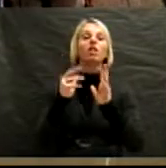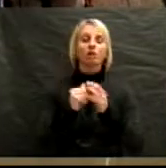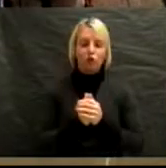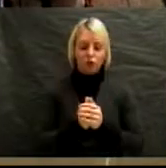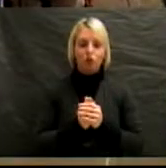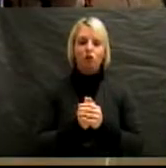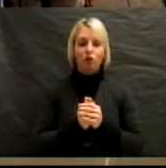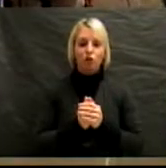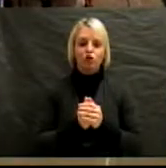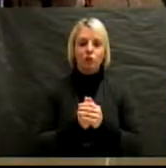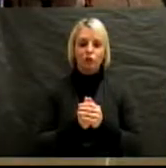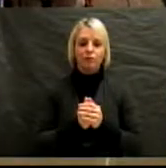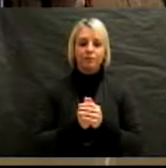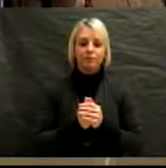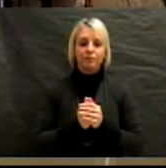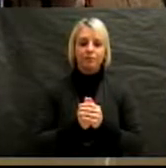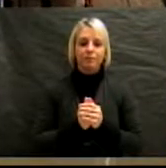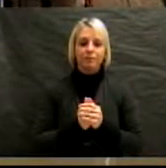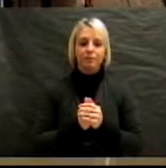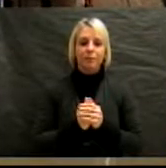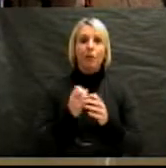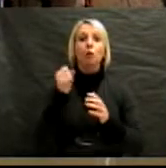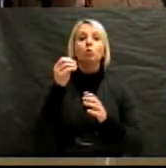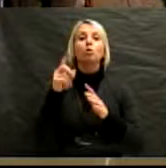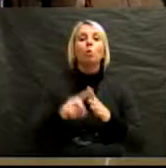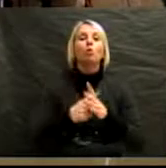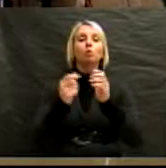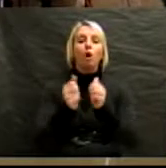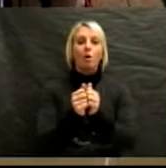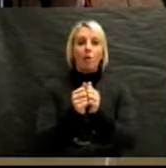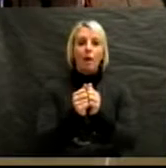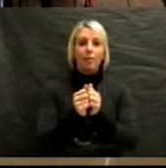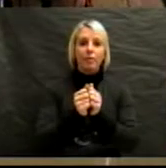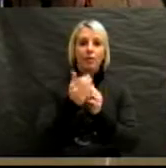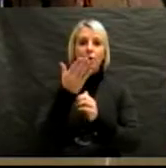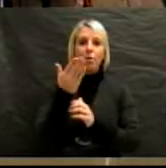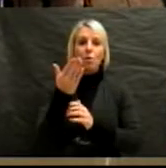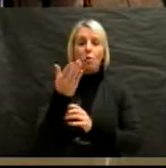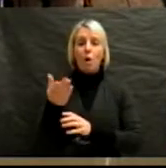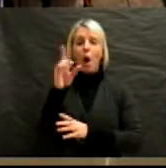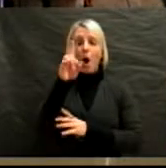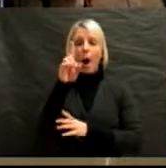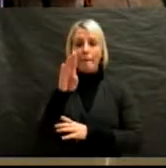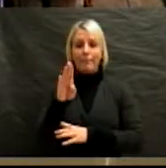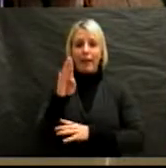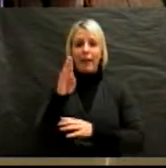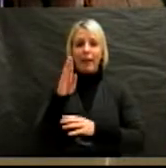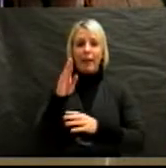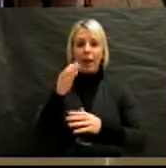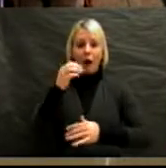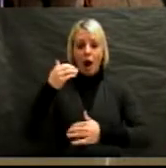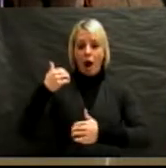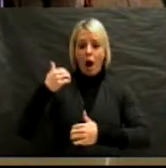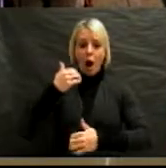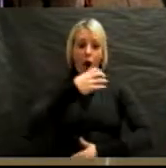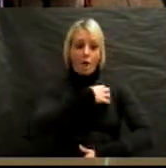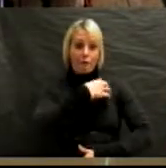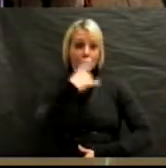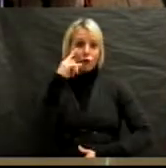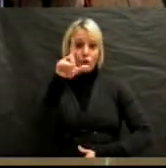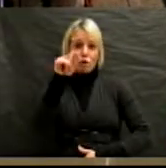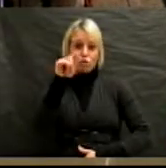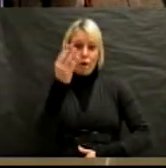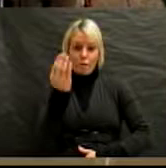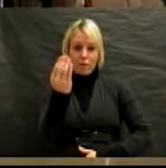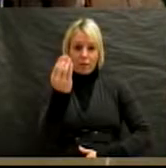So we'll start with the item 1B, the election of officers for 2014. Before we do that, I want to clarify